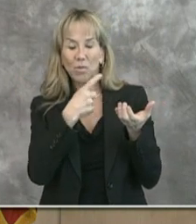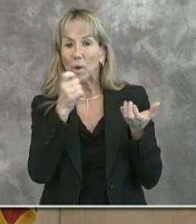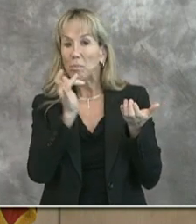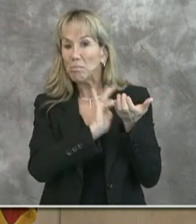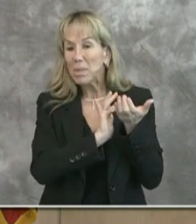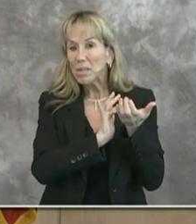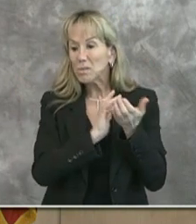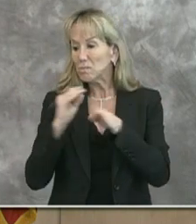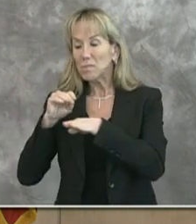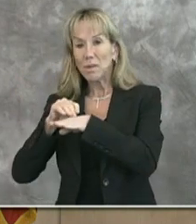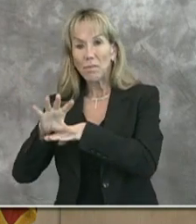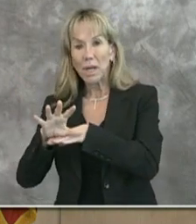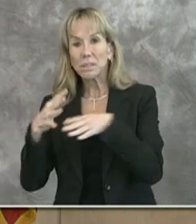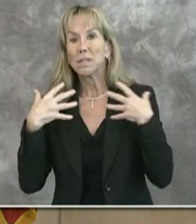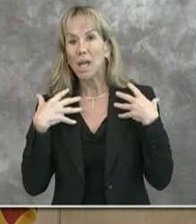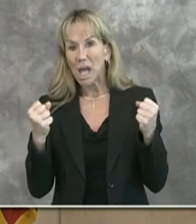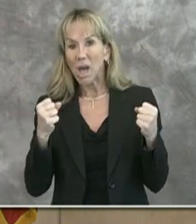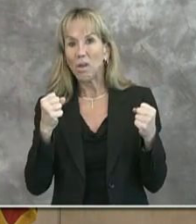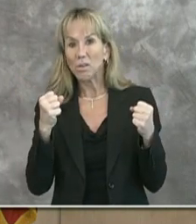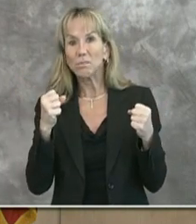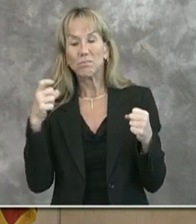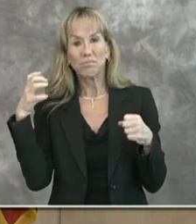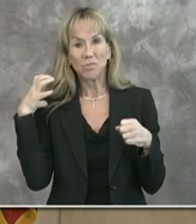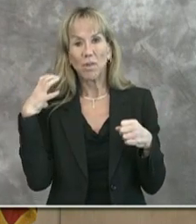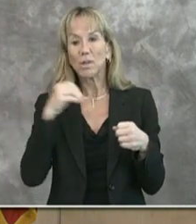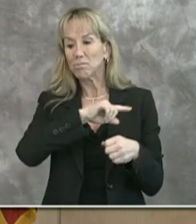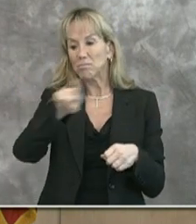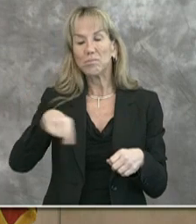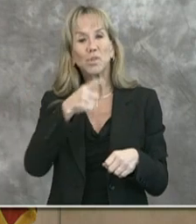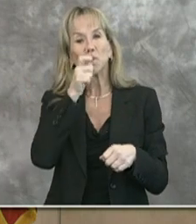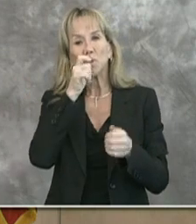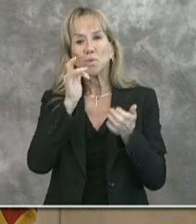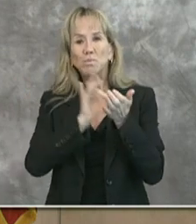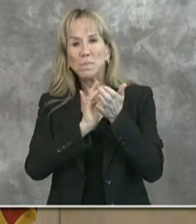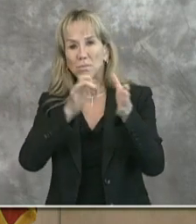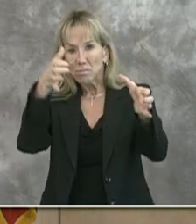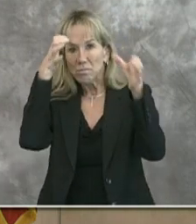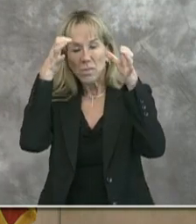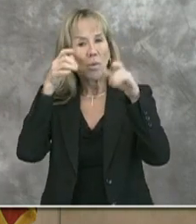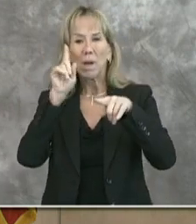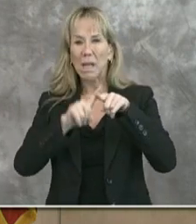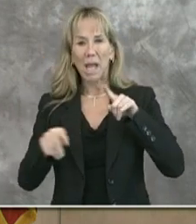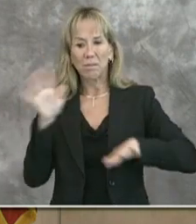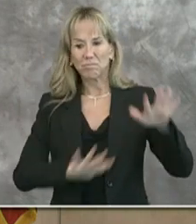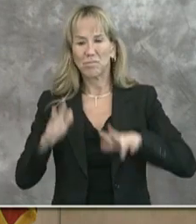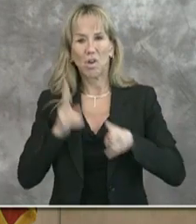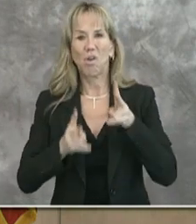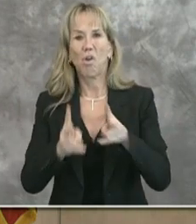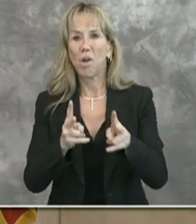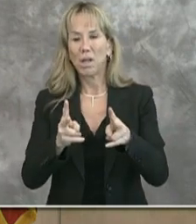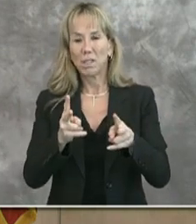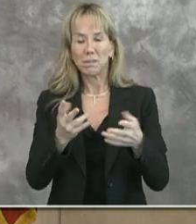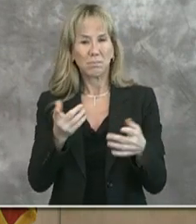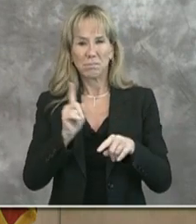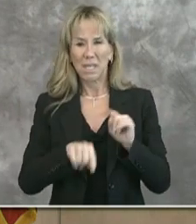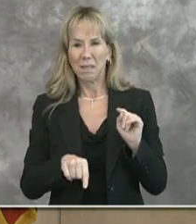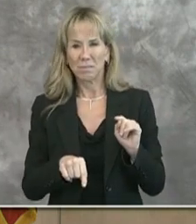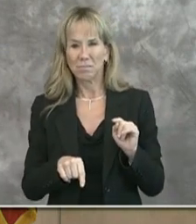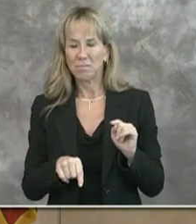health officer and medical experts. We can't afford to blindly rush into anything, and we will